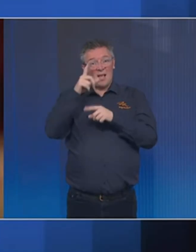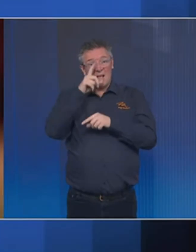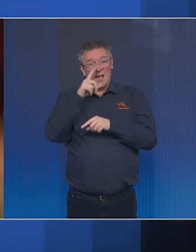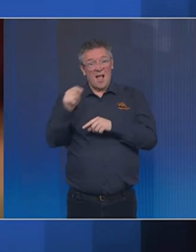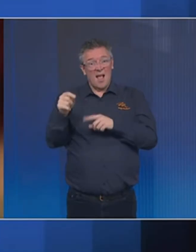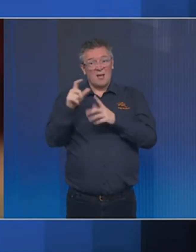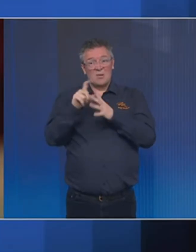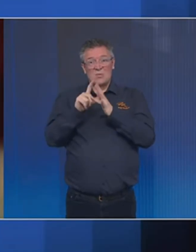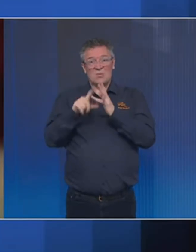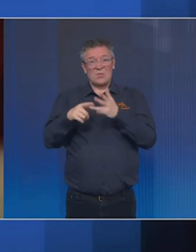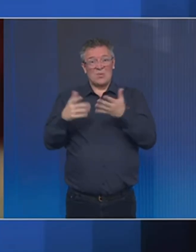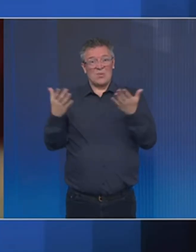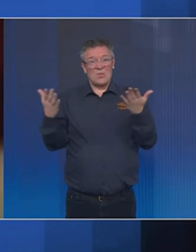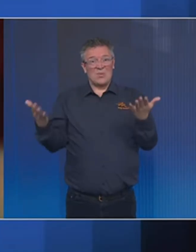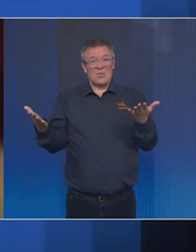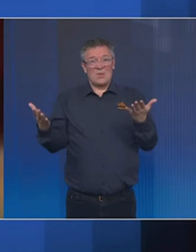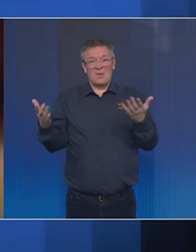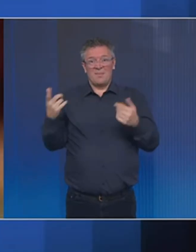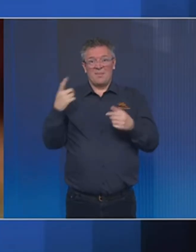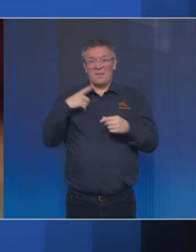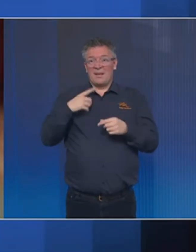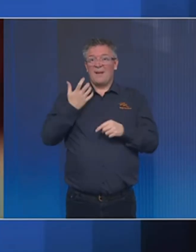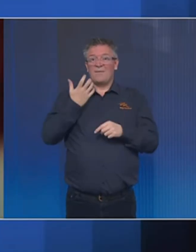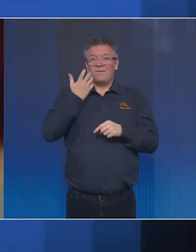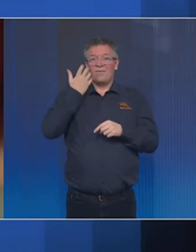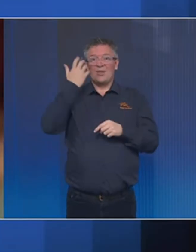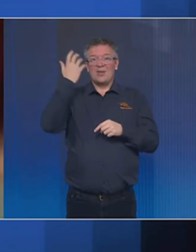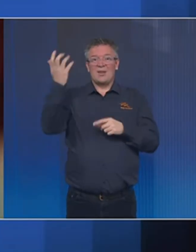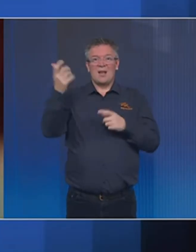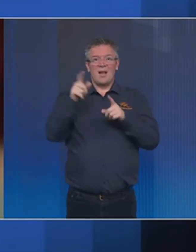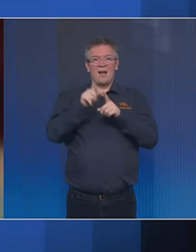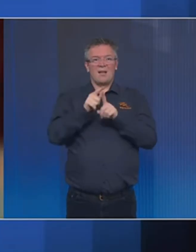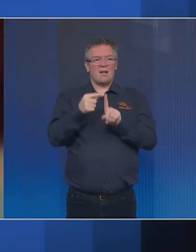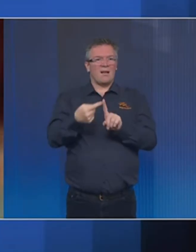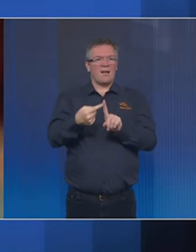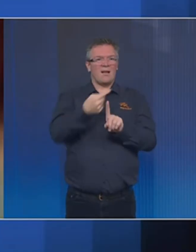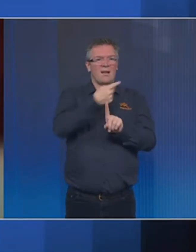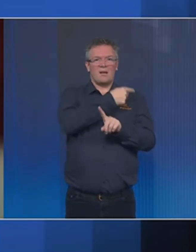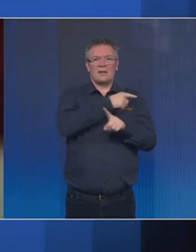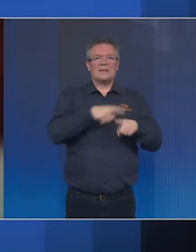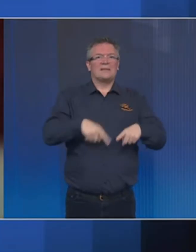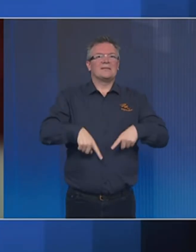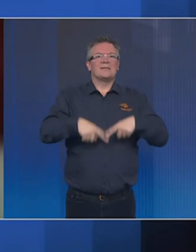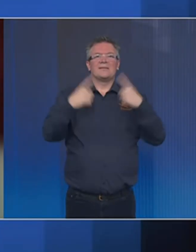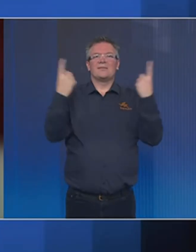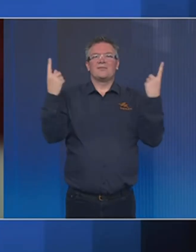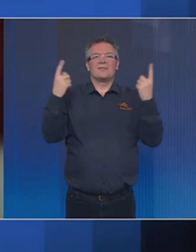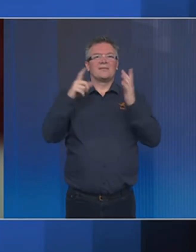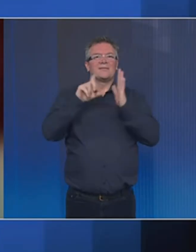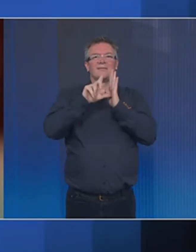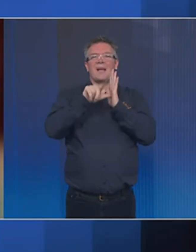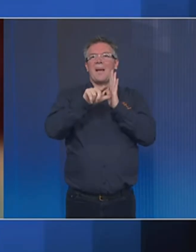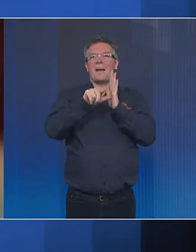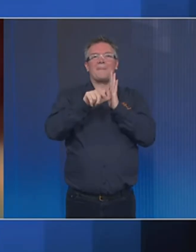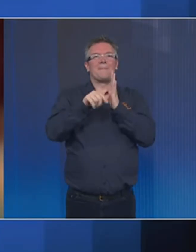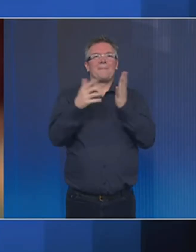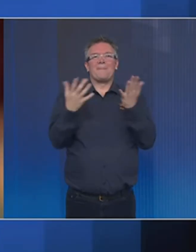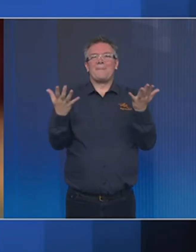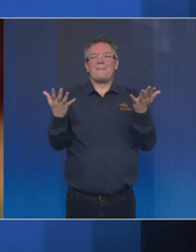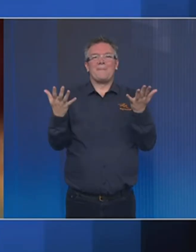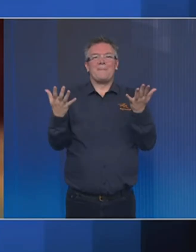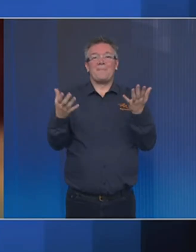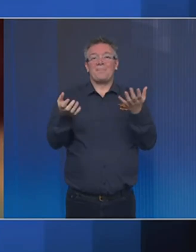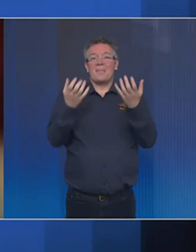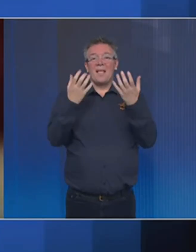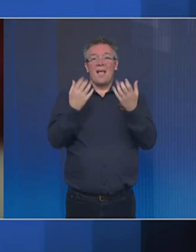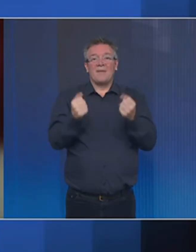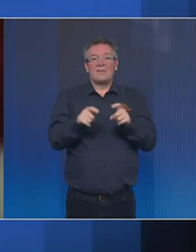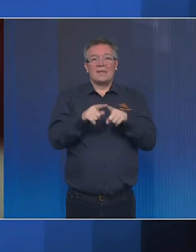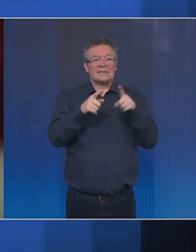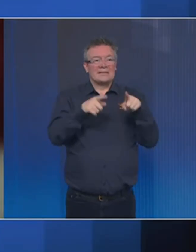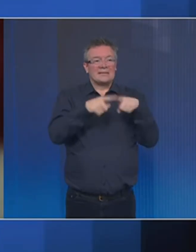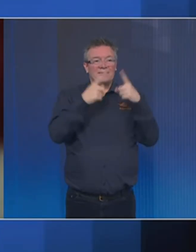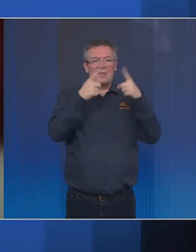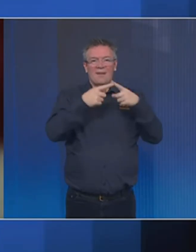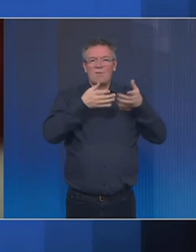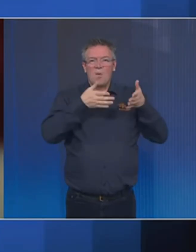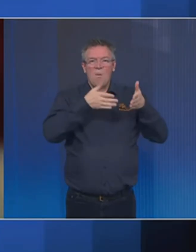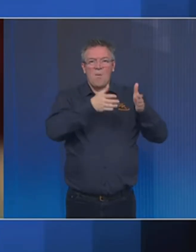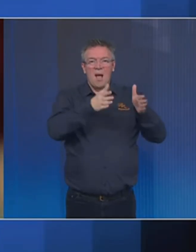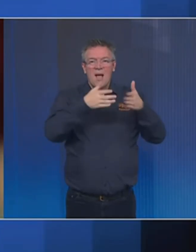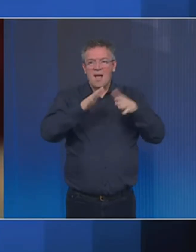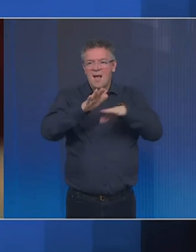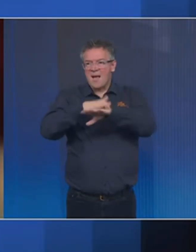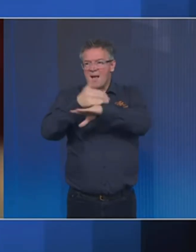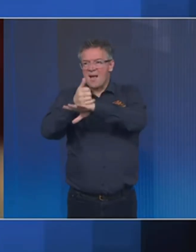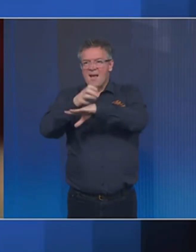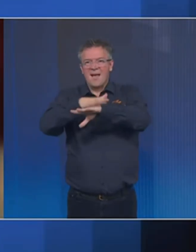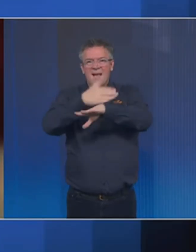Because times are very different and there are so many tools that are available to people, and it just takes a little bit of thinking outside the